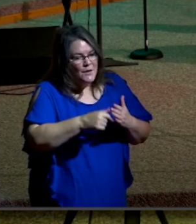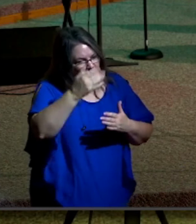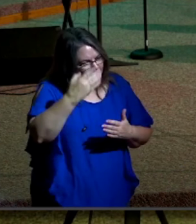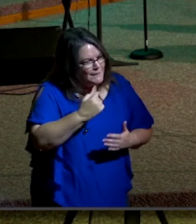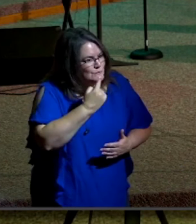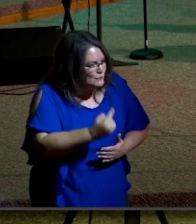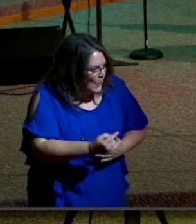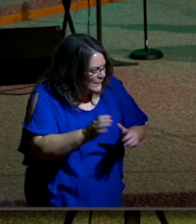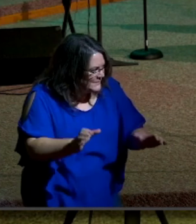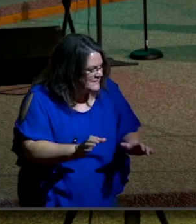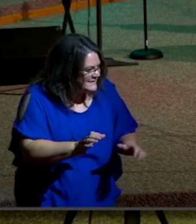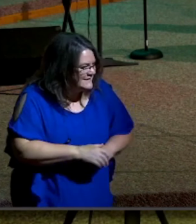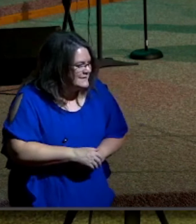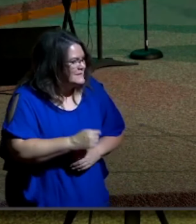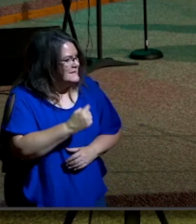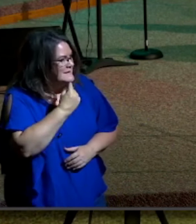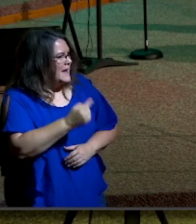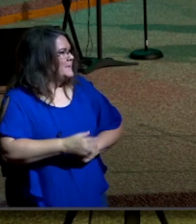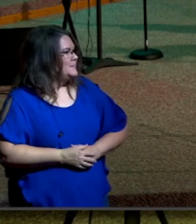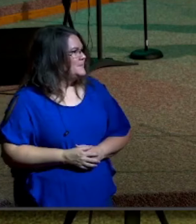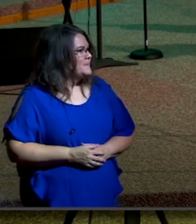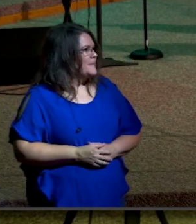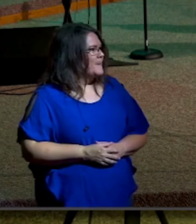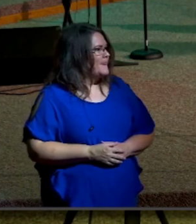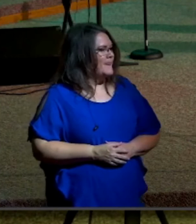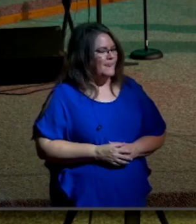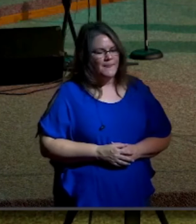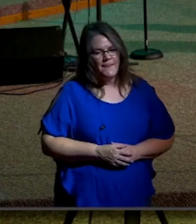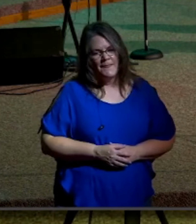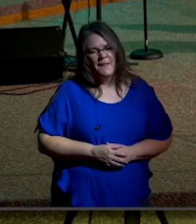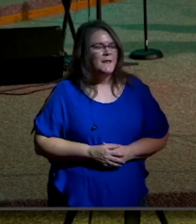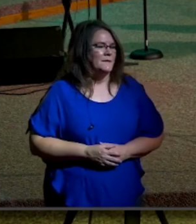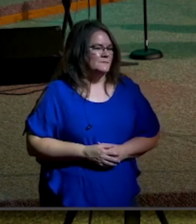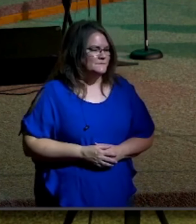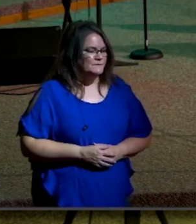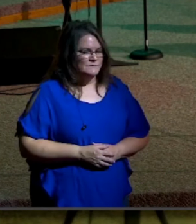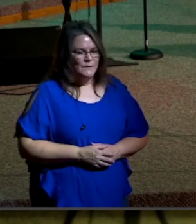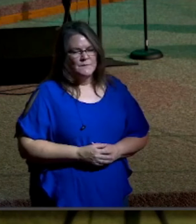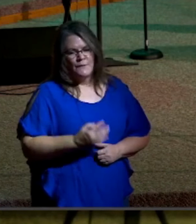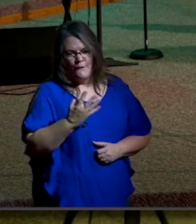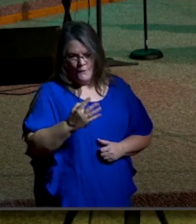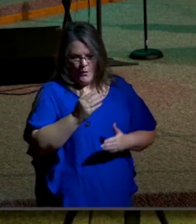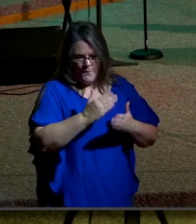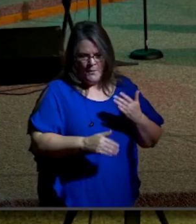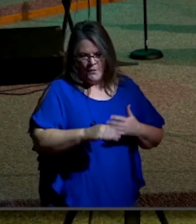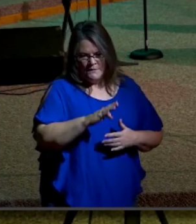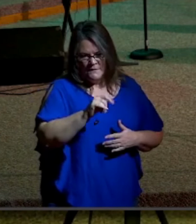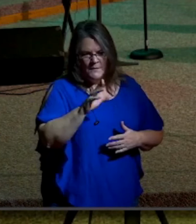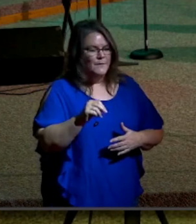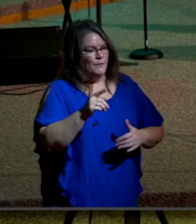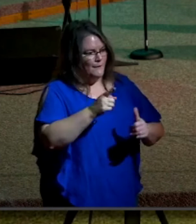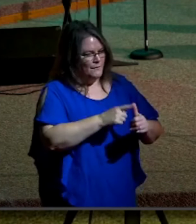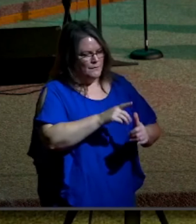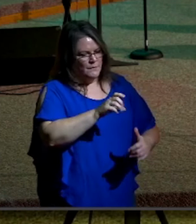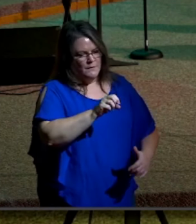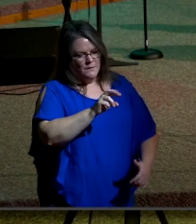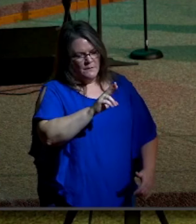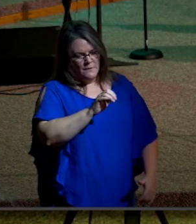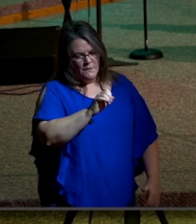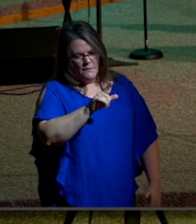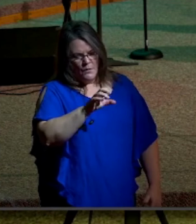say. So this is where we get into the four oracles of Balaam. This is the first oracle in Numbers chapter